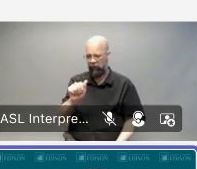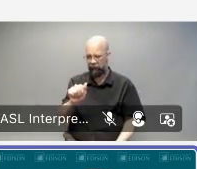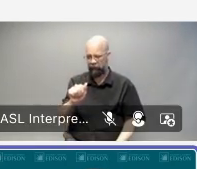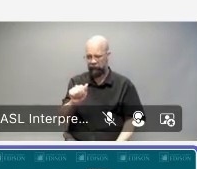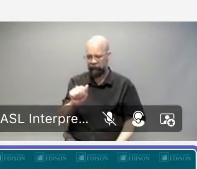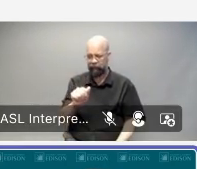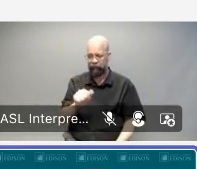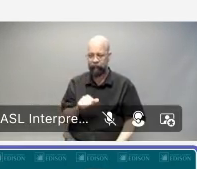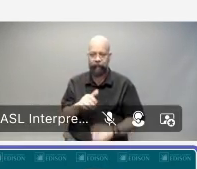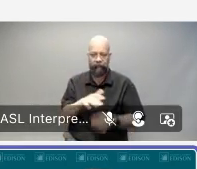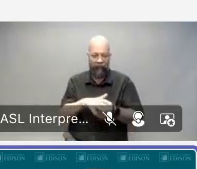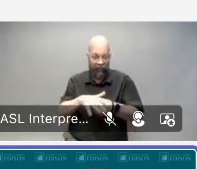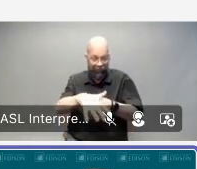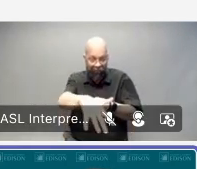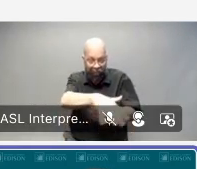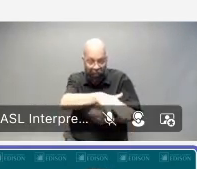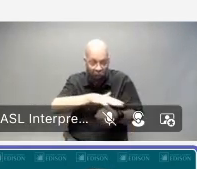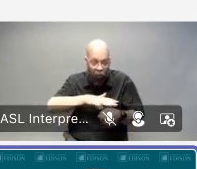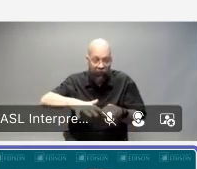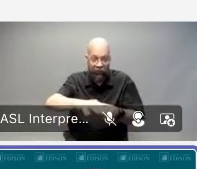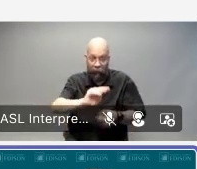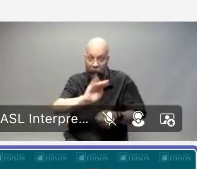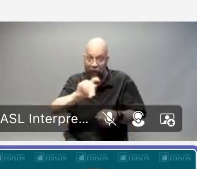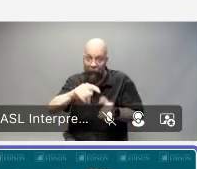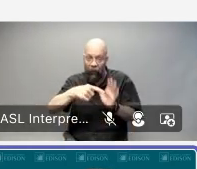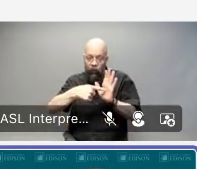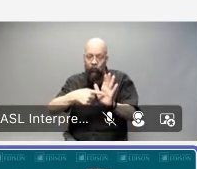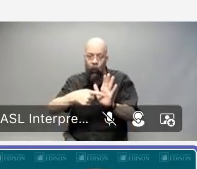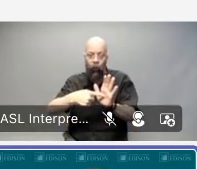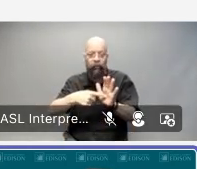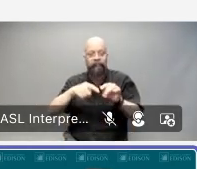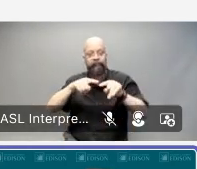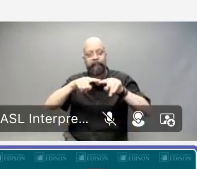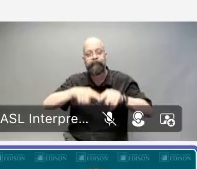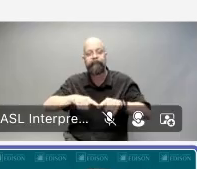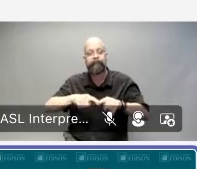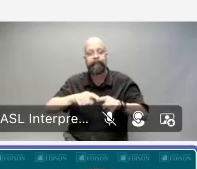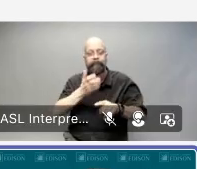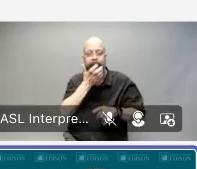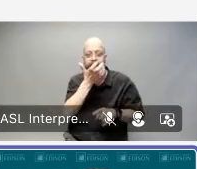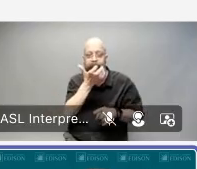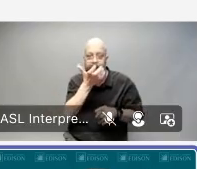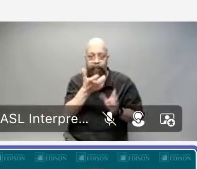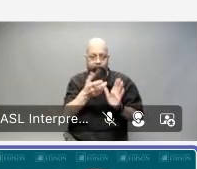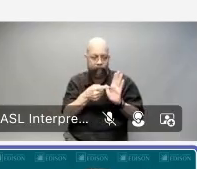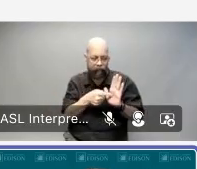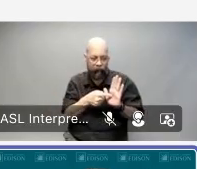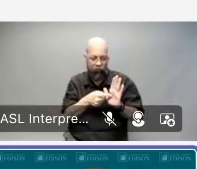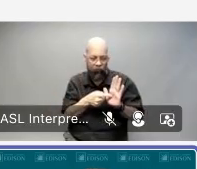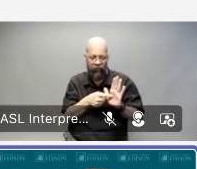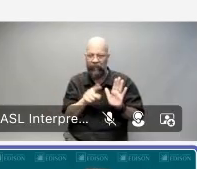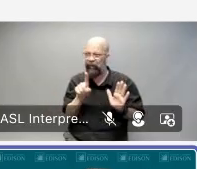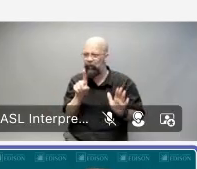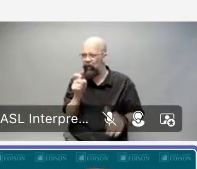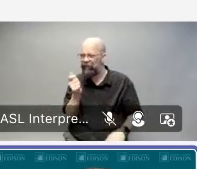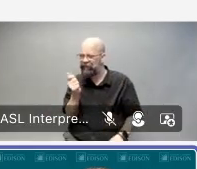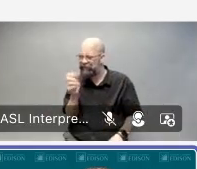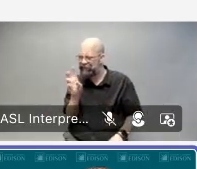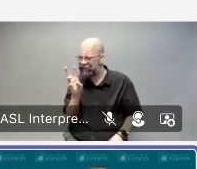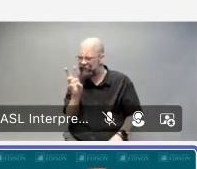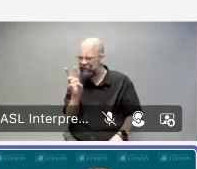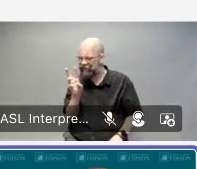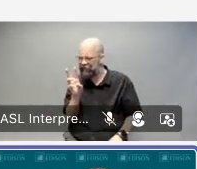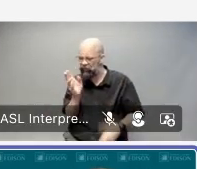high wildfire threat areas based on vegetation conditions? Is there a map showing the 116 resource